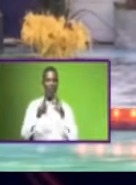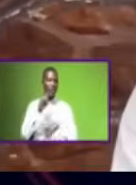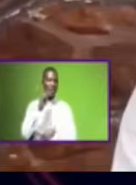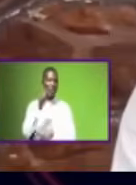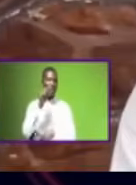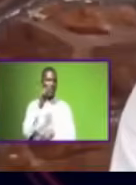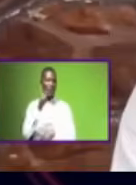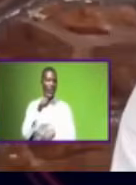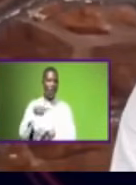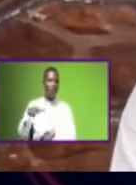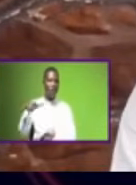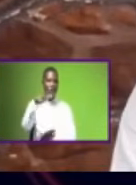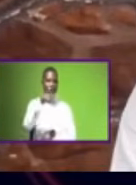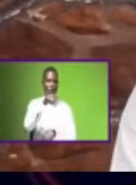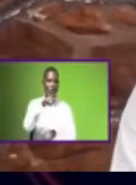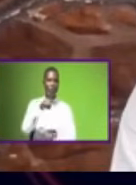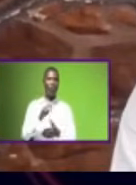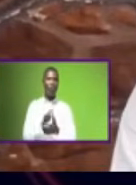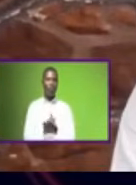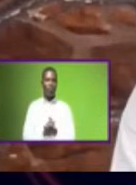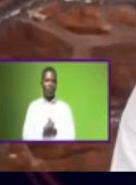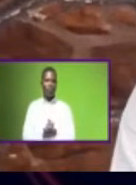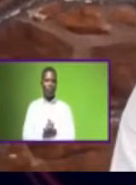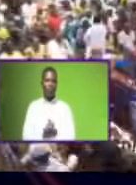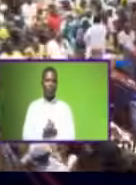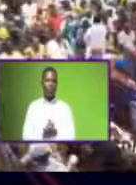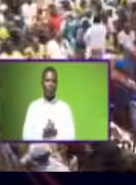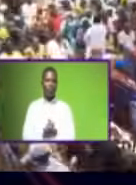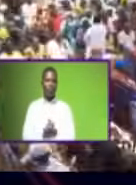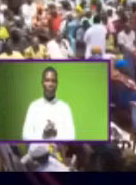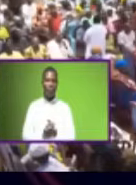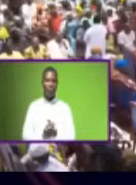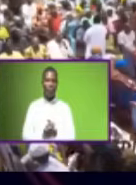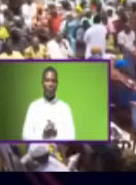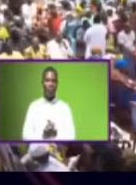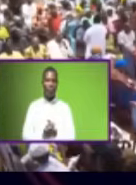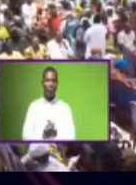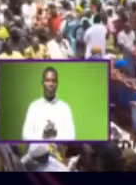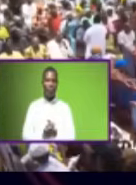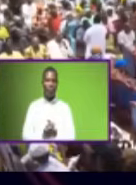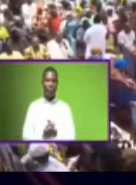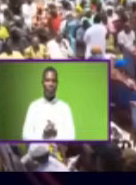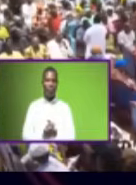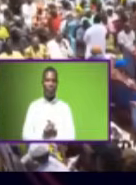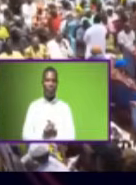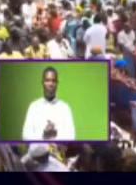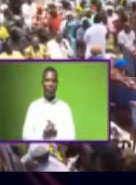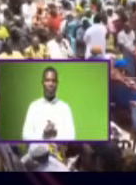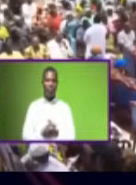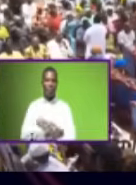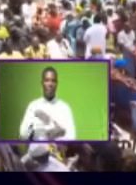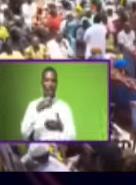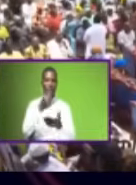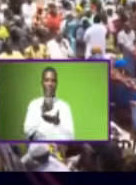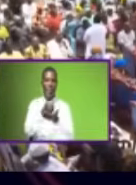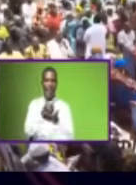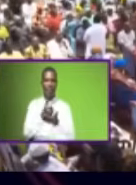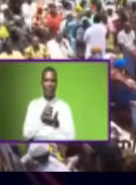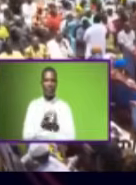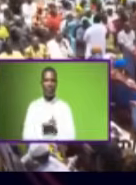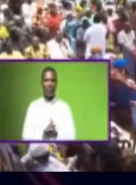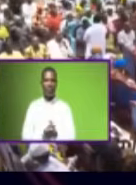they all are right. Witnesses of Jesus Christ and his miraculous words. Amen.